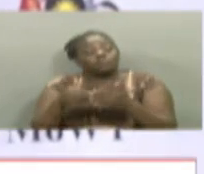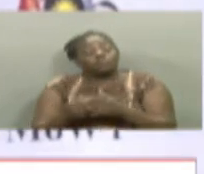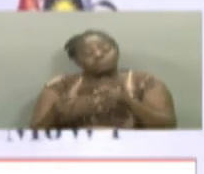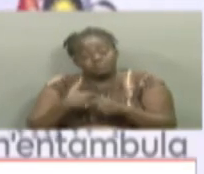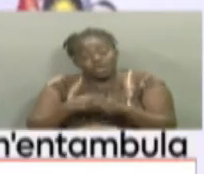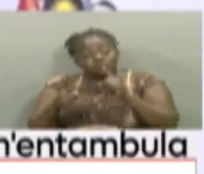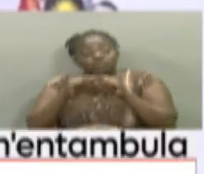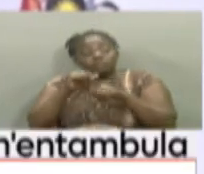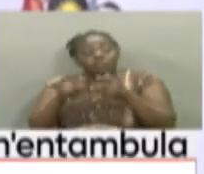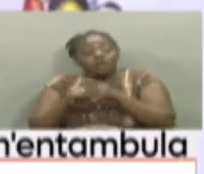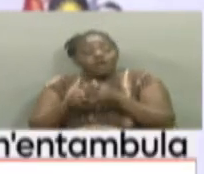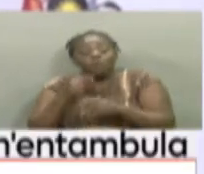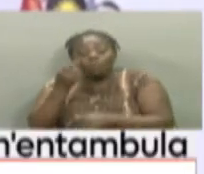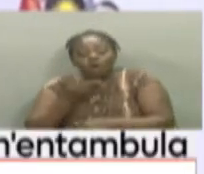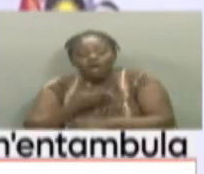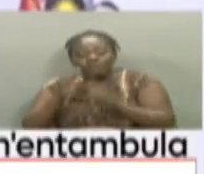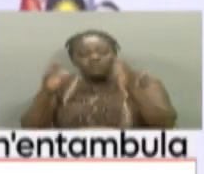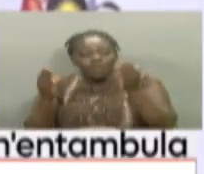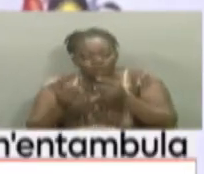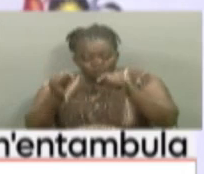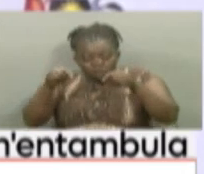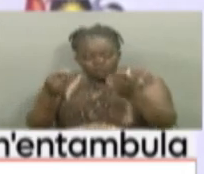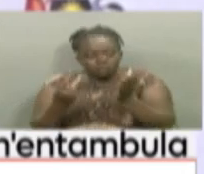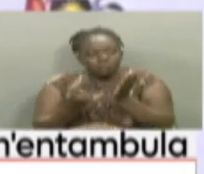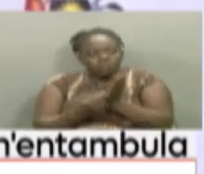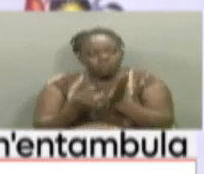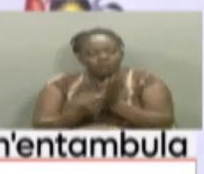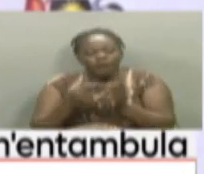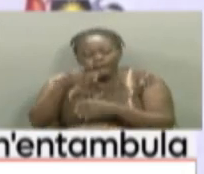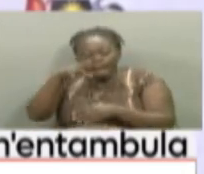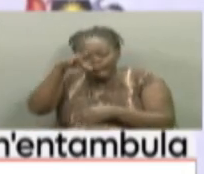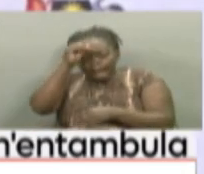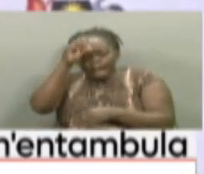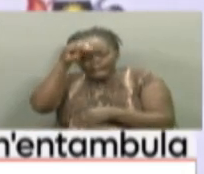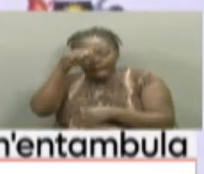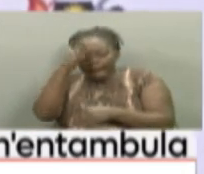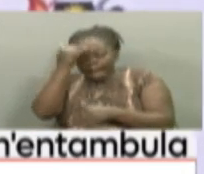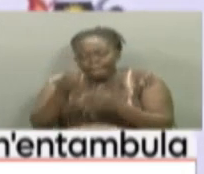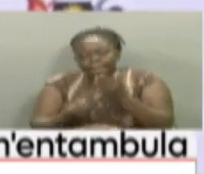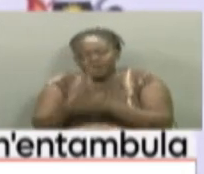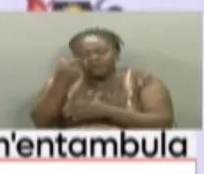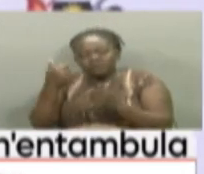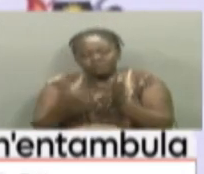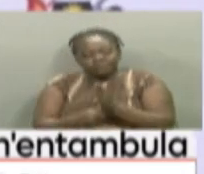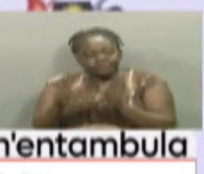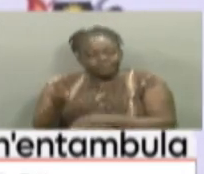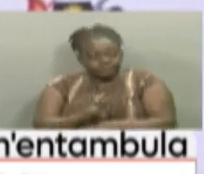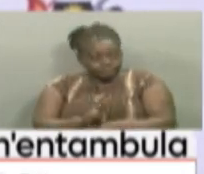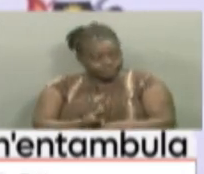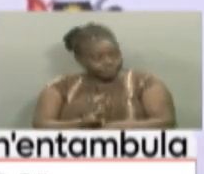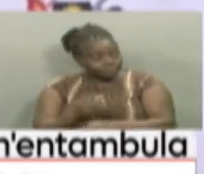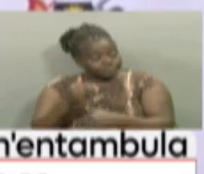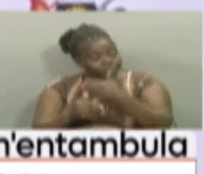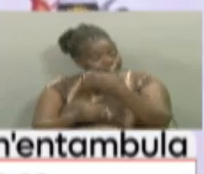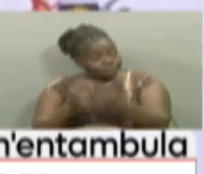ŋŋamba bayinginiya be tulina mu nsi mu Uganda abasomye nnyo lwaki tufuna ebizibu ng'ebyo. Ekizimbe ekyo bwe